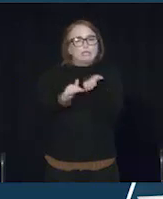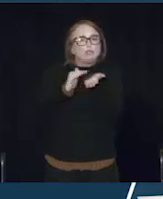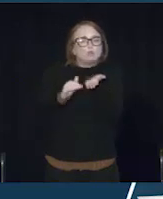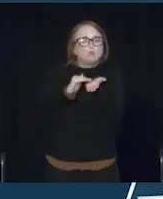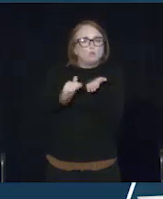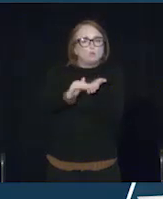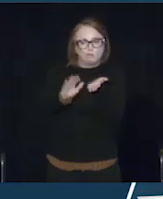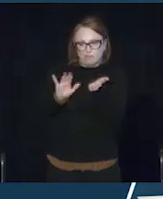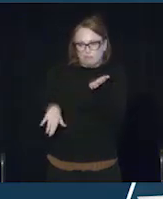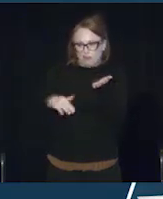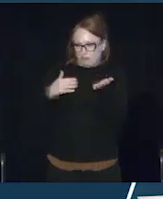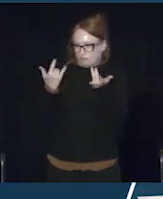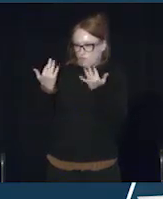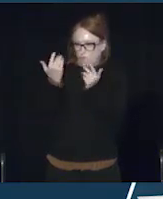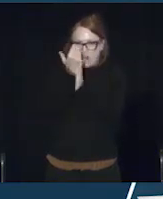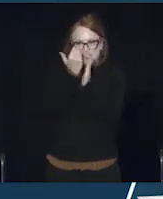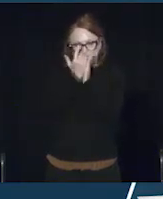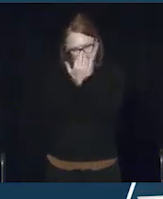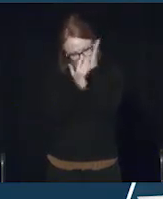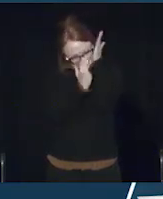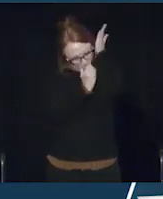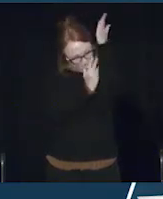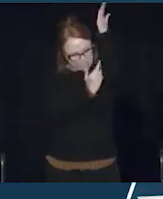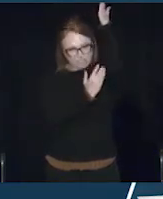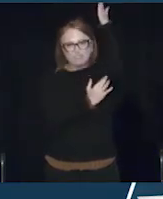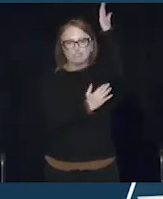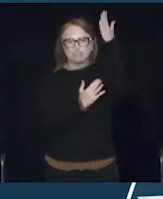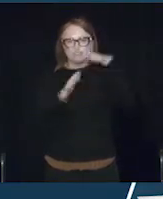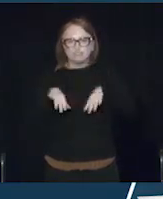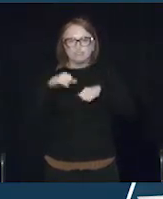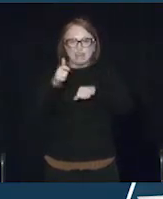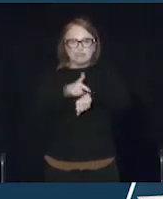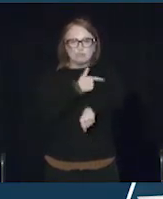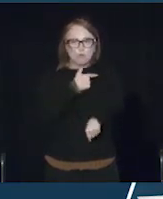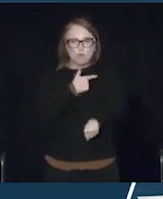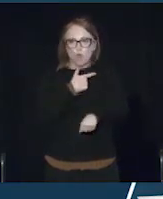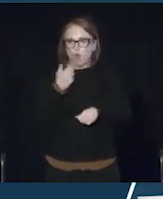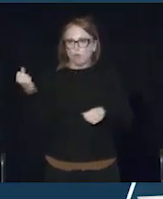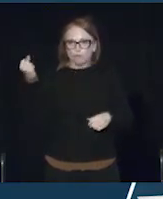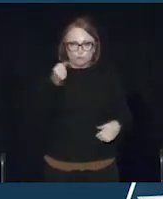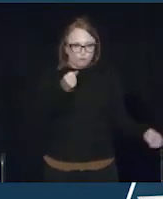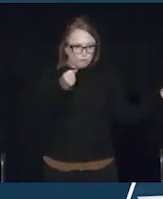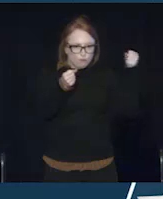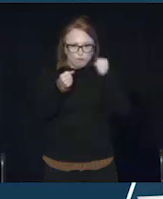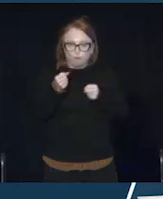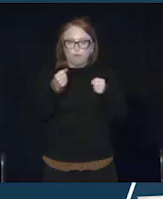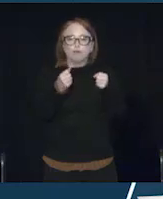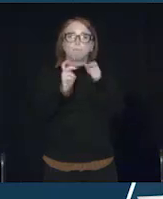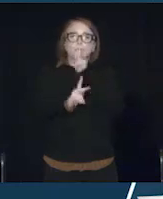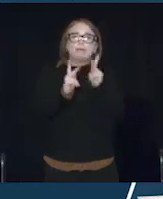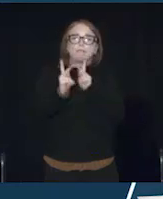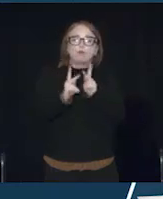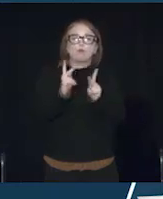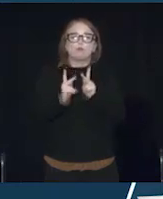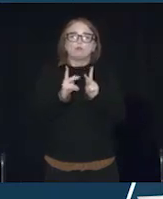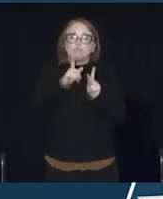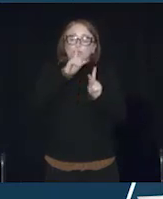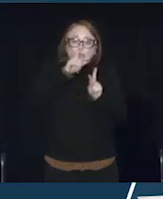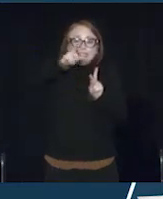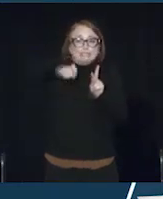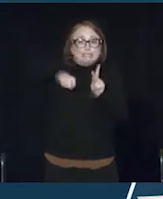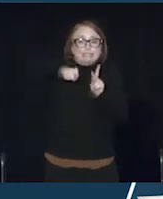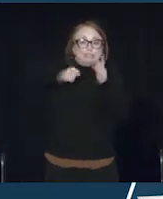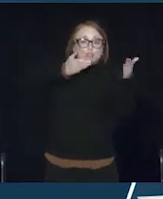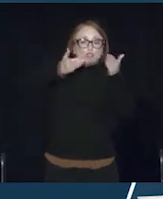of the wait list being so long? And what is taking so long to get these people off the wait list that really needs